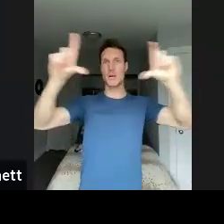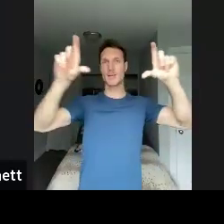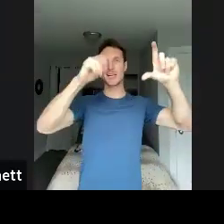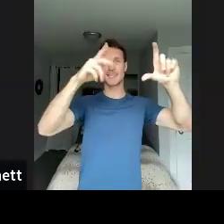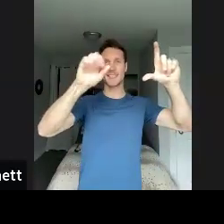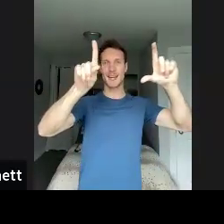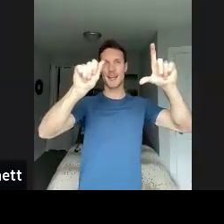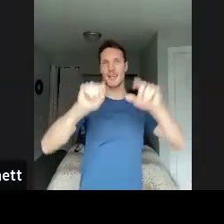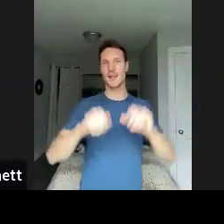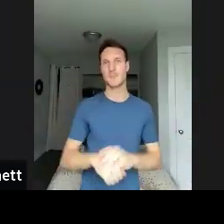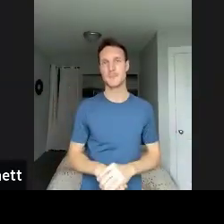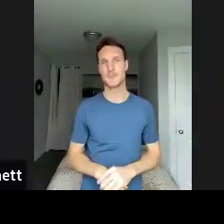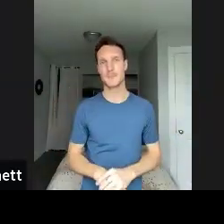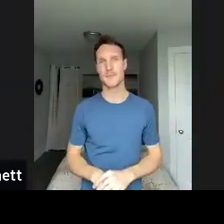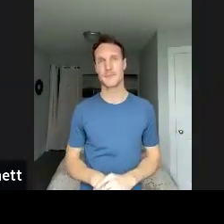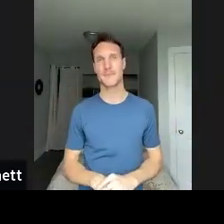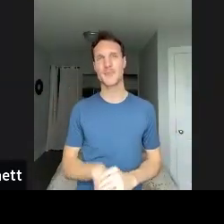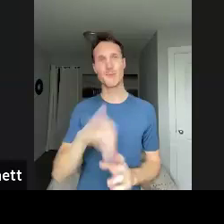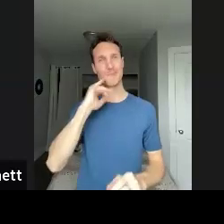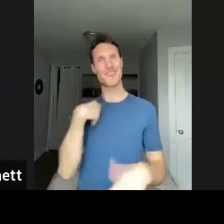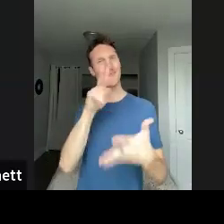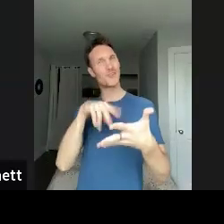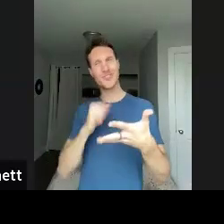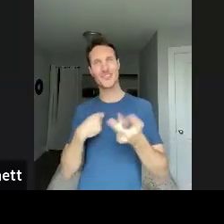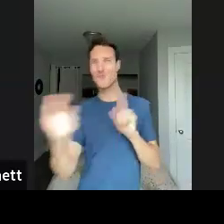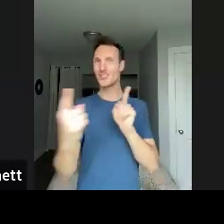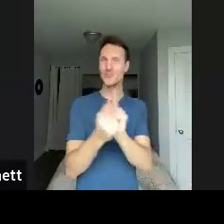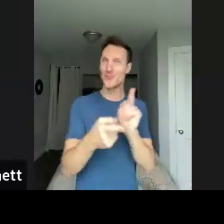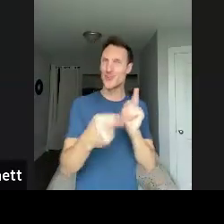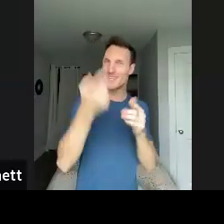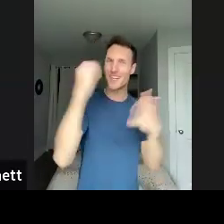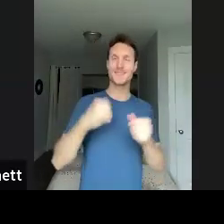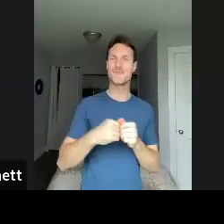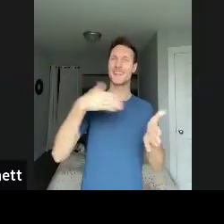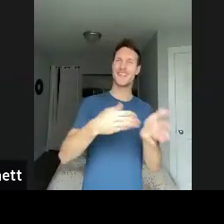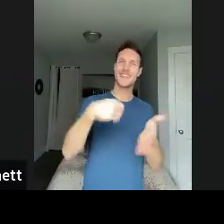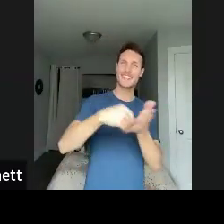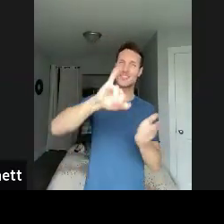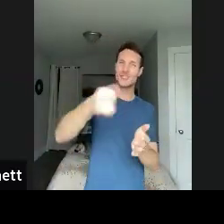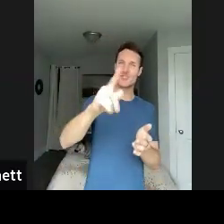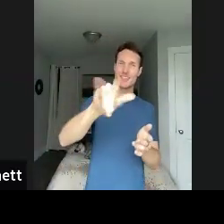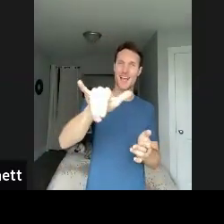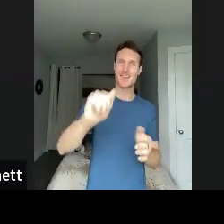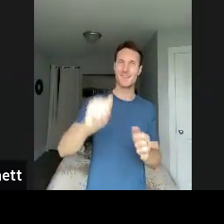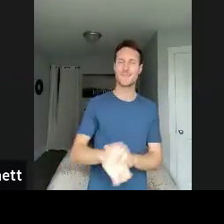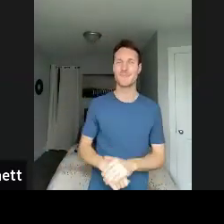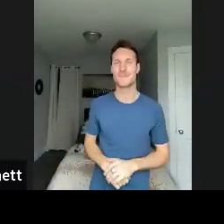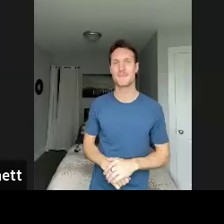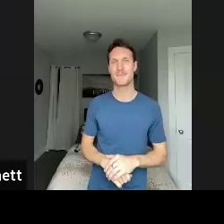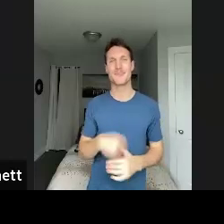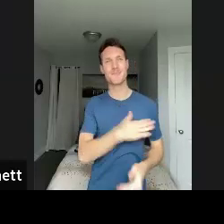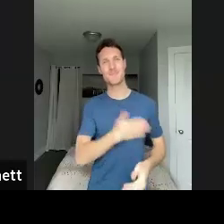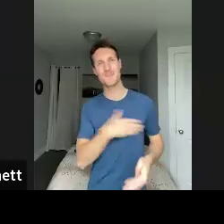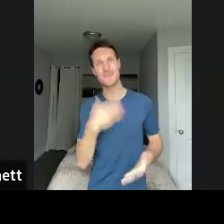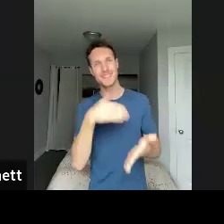for that if you are looking forward to joining us again in July. And please, again, be on the